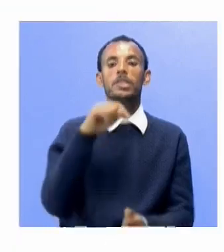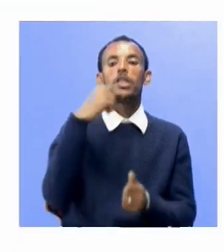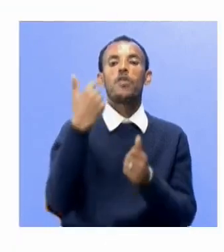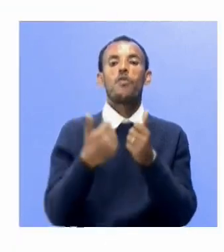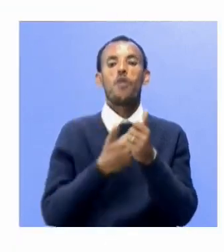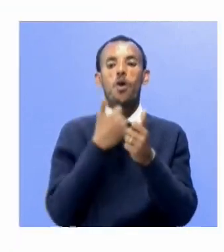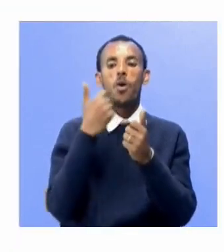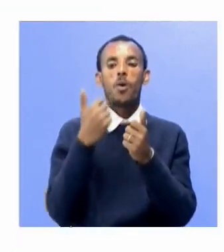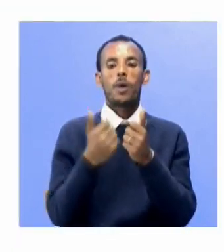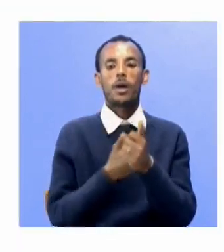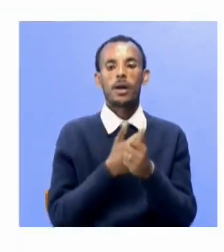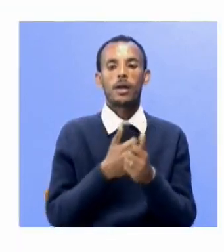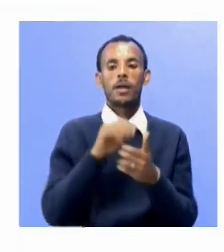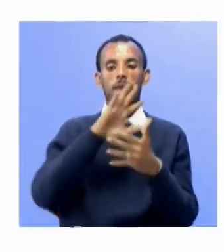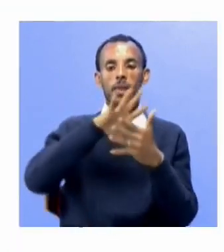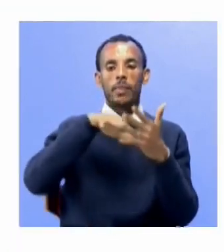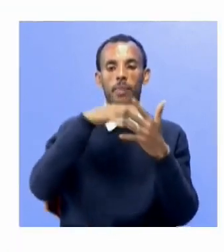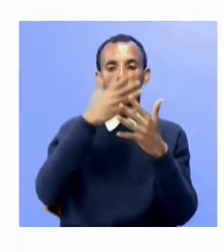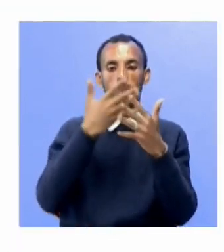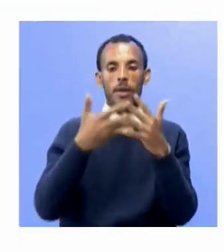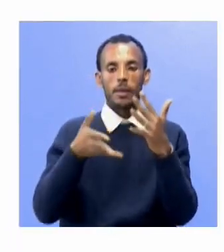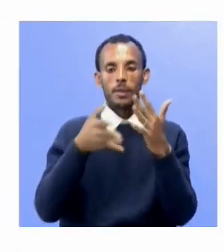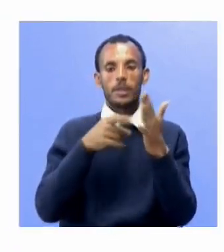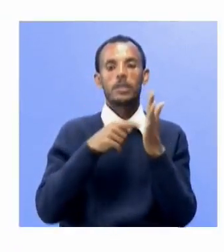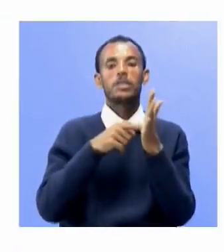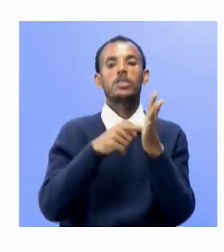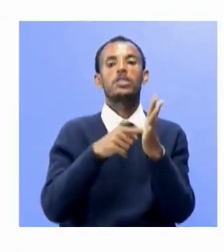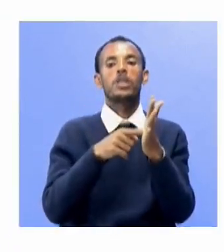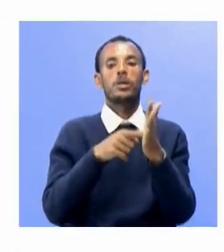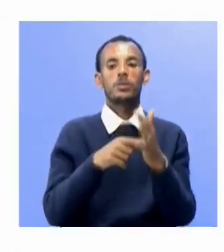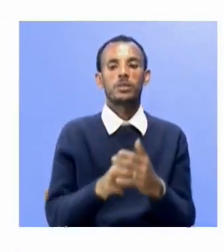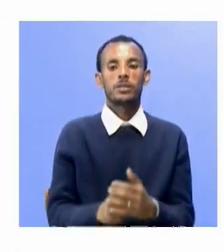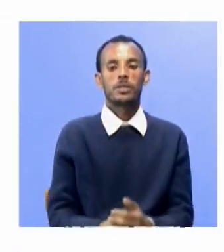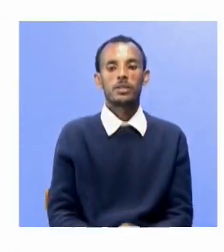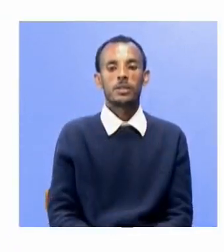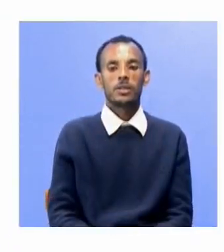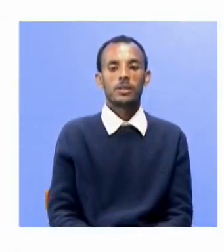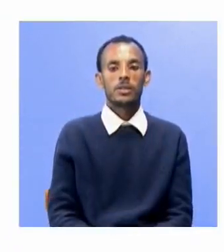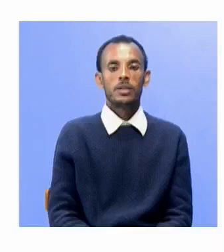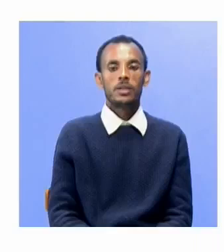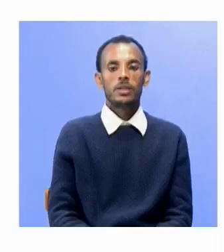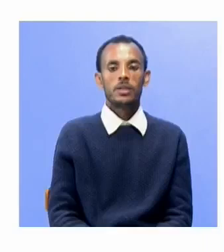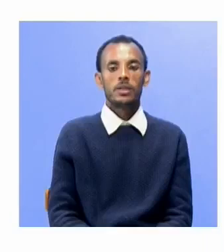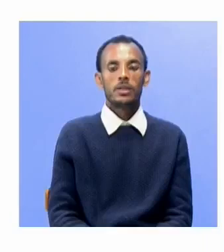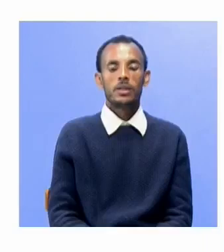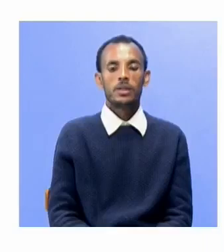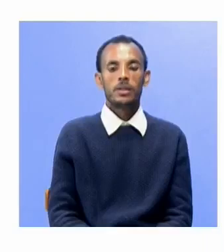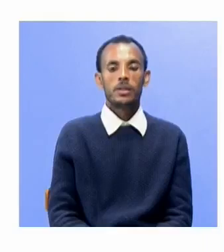table shows